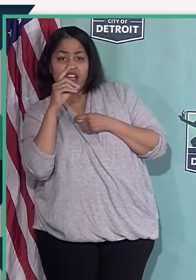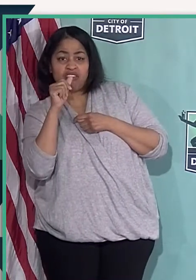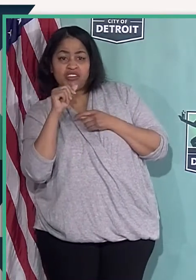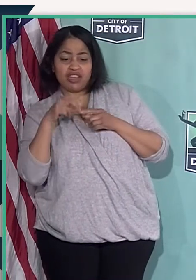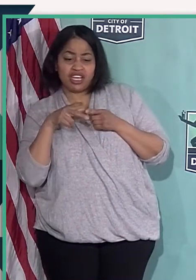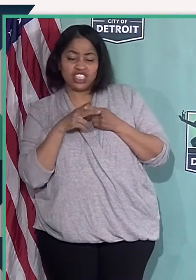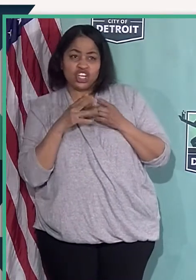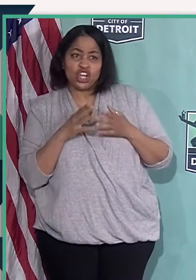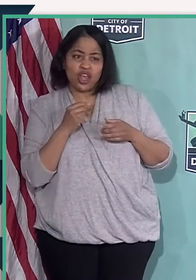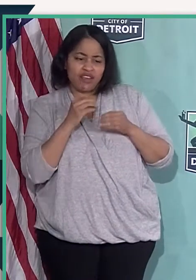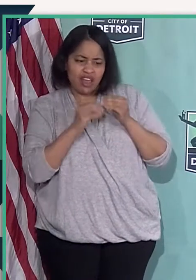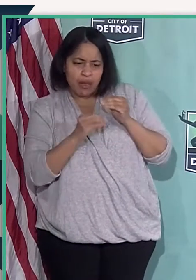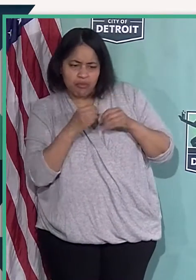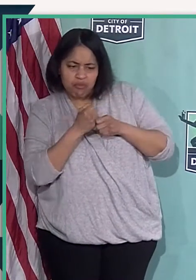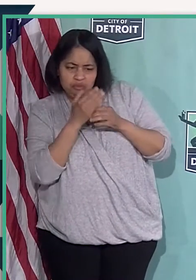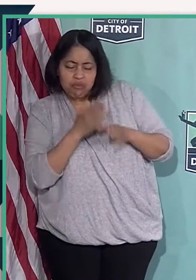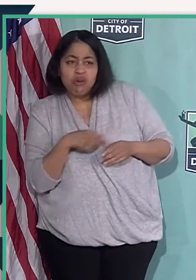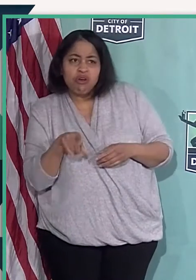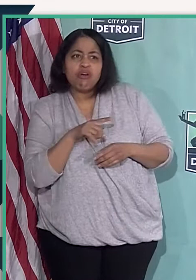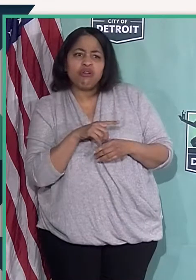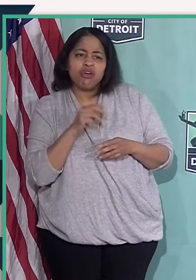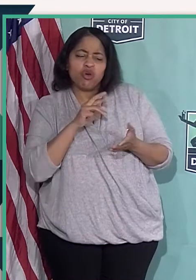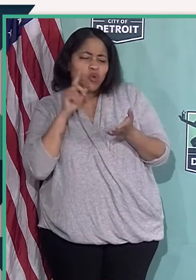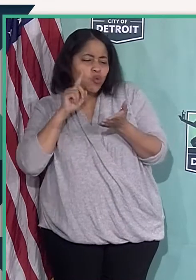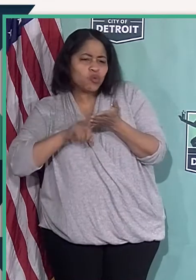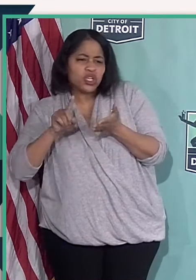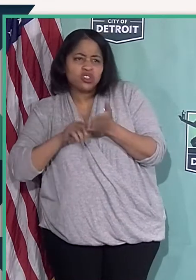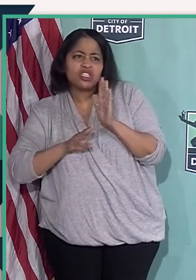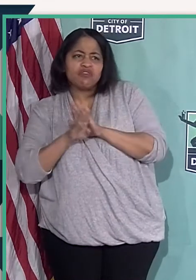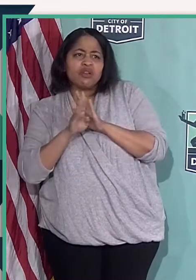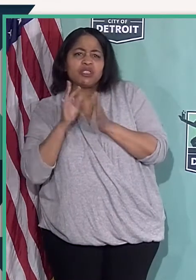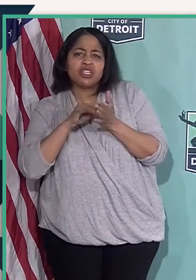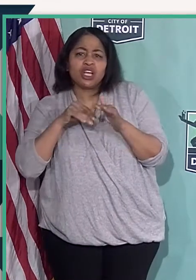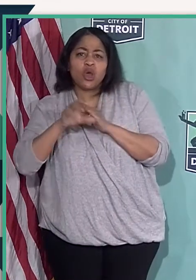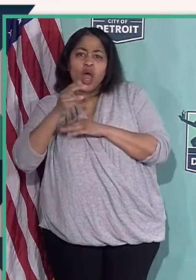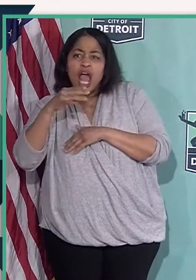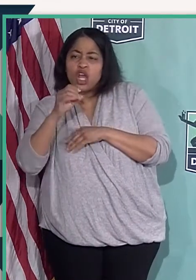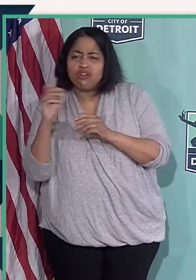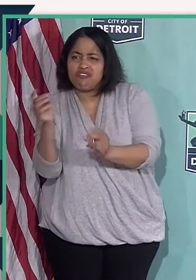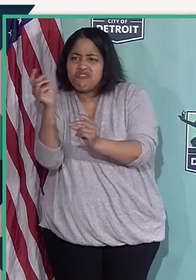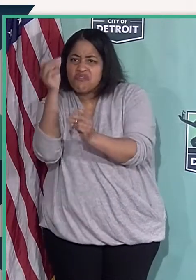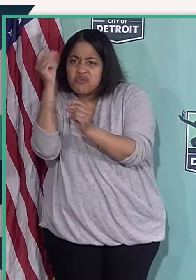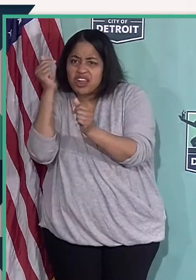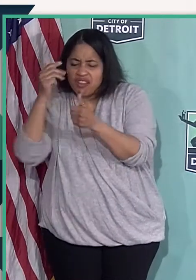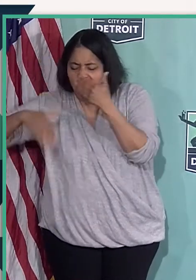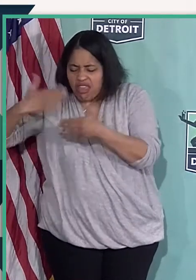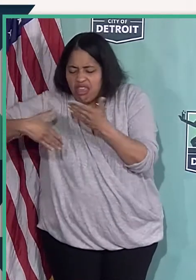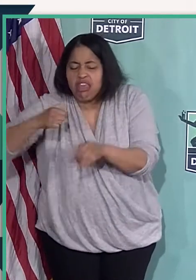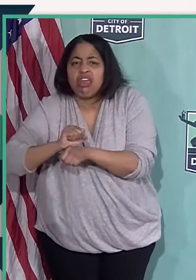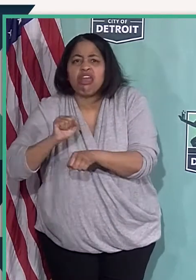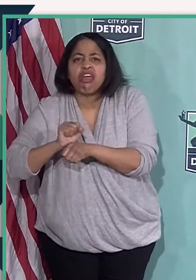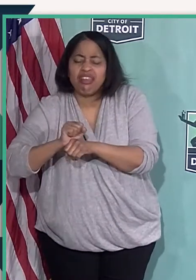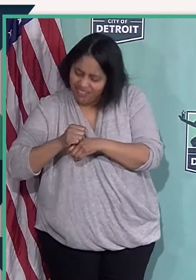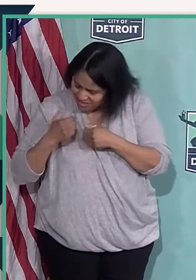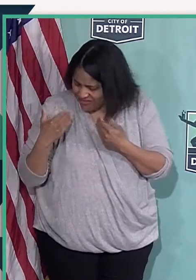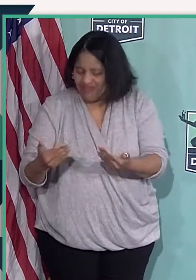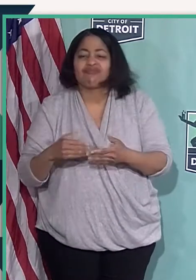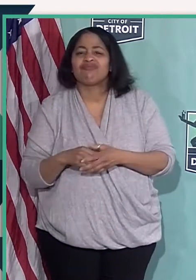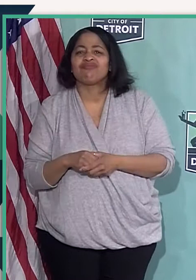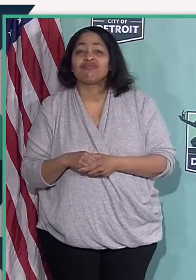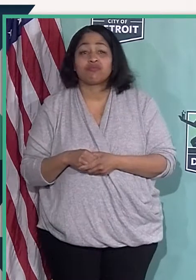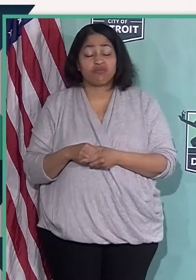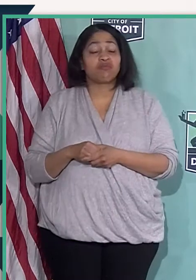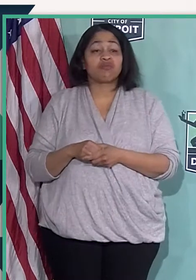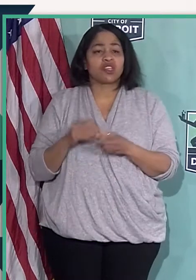and fabricators at our Research and Development Center in Ohio quickly sprang into action.